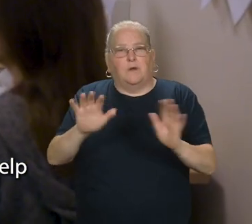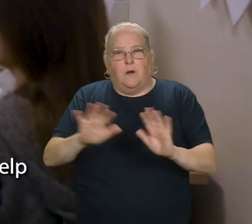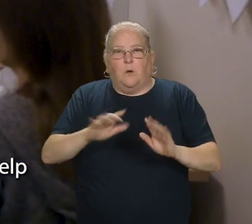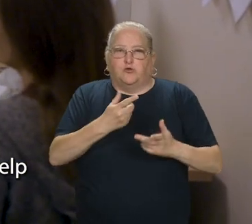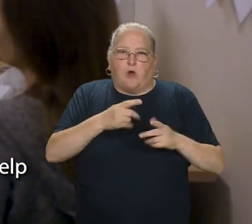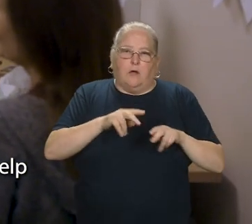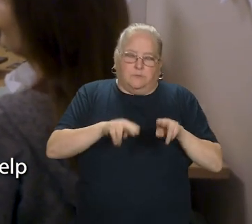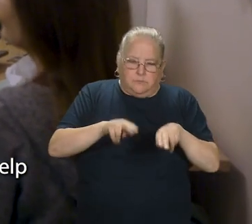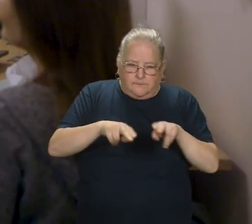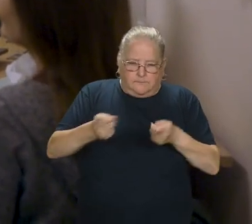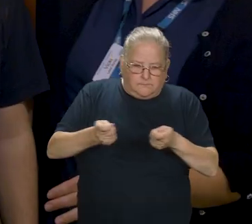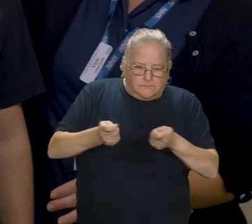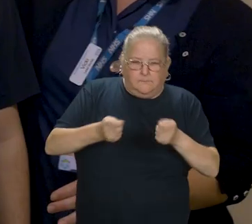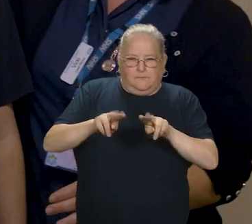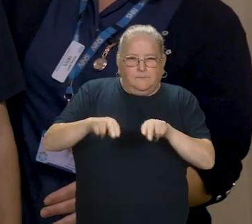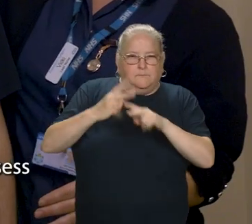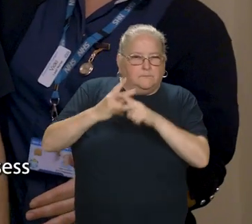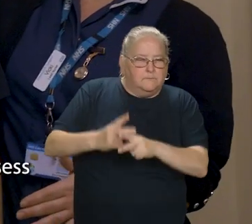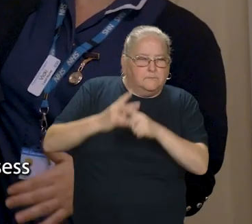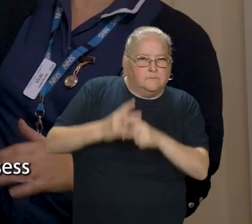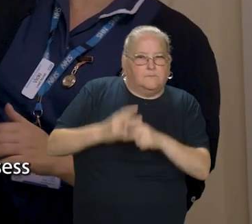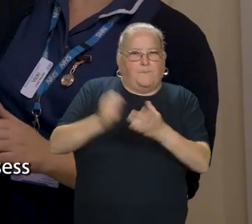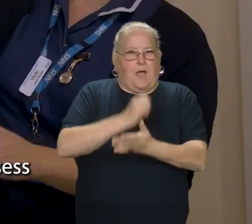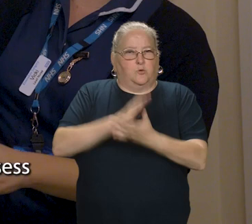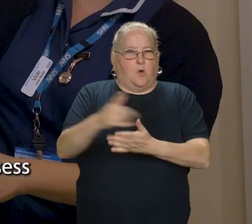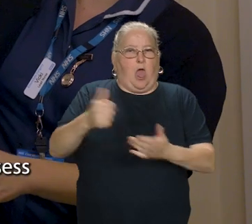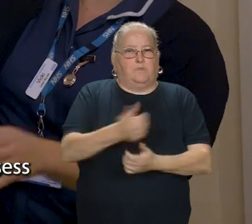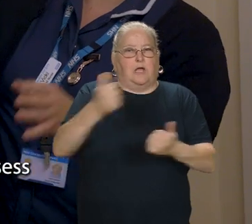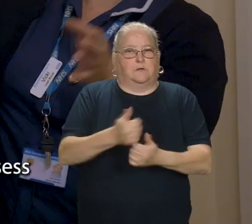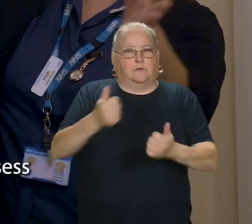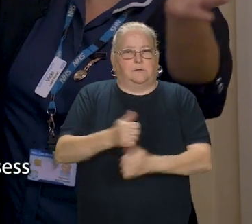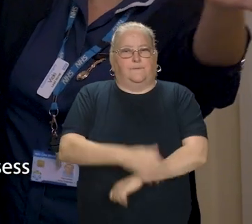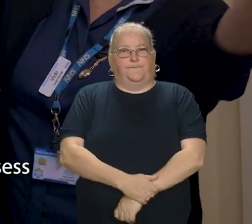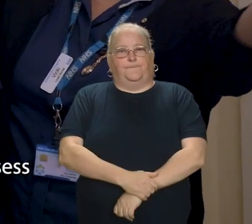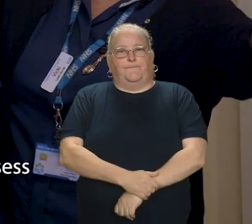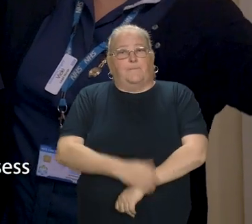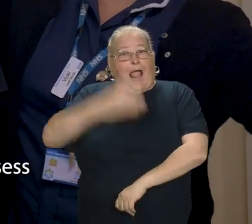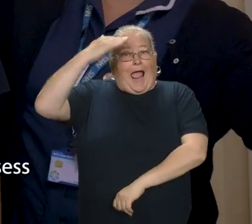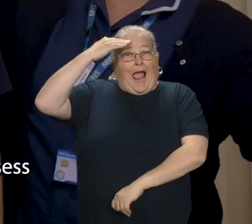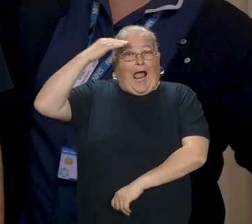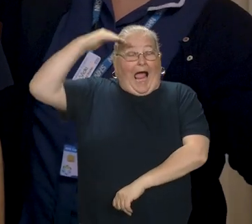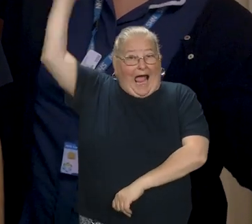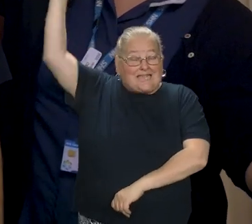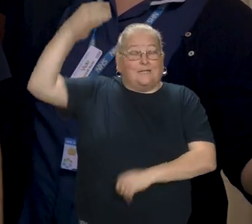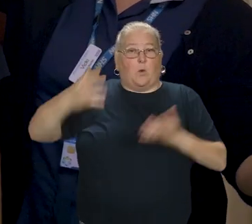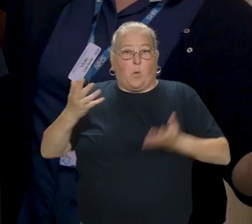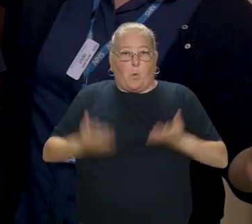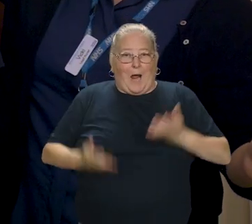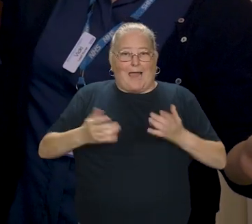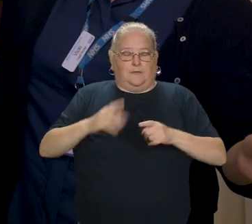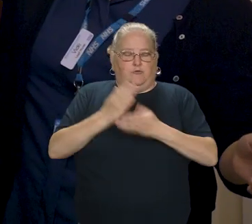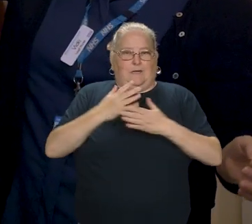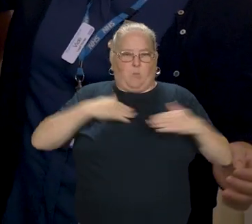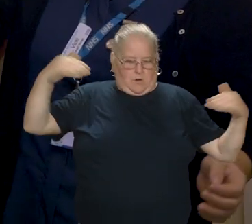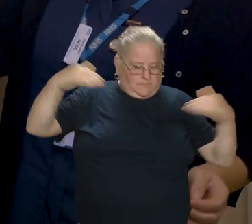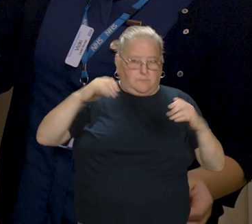in the management of your care. Height and weight are measured to assess whether you are a healthy weight in relation to your